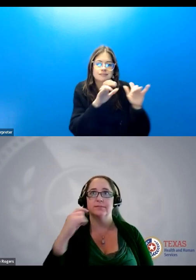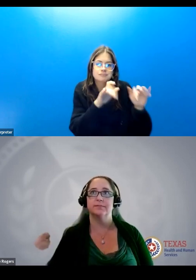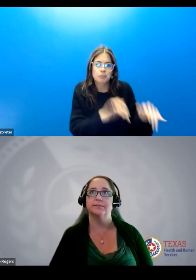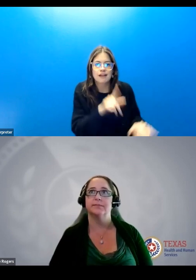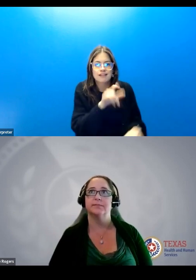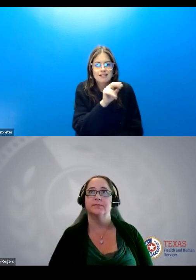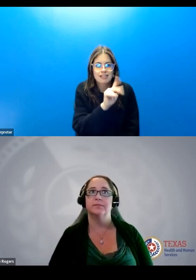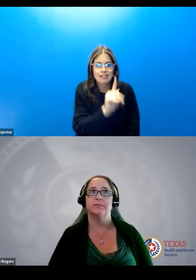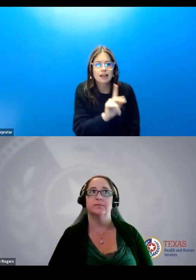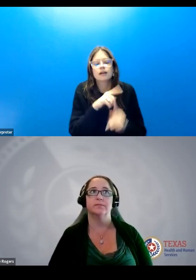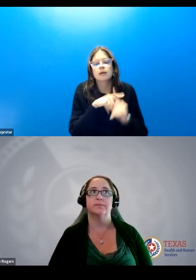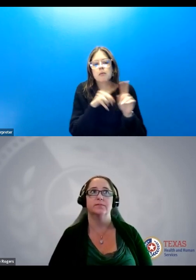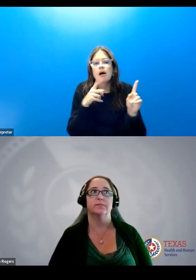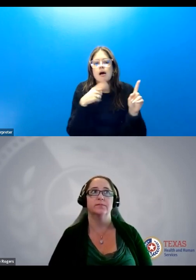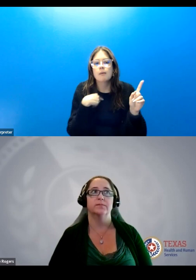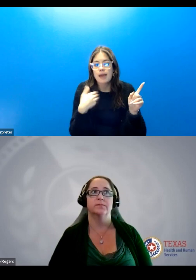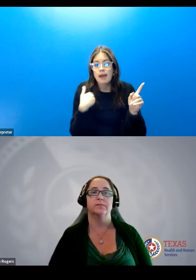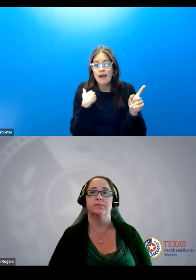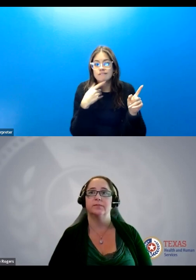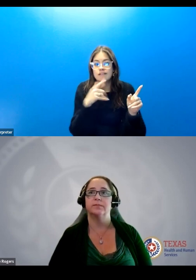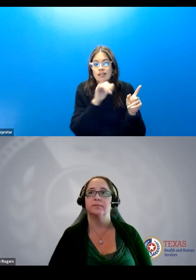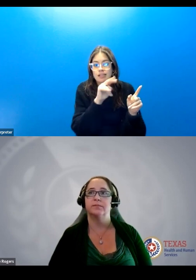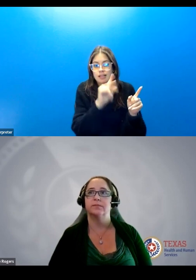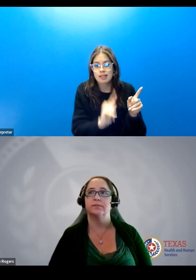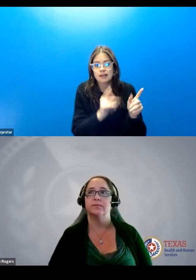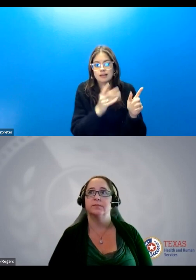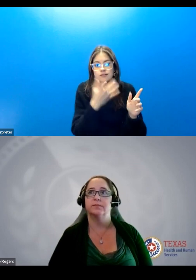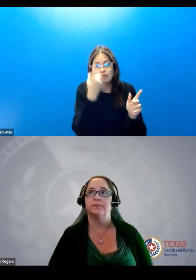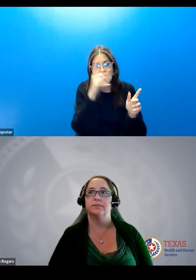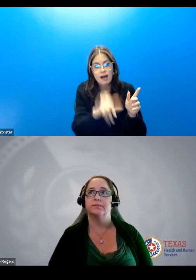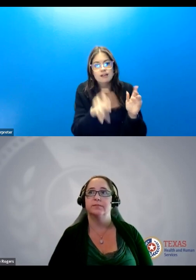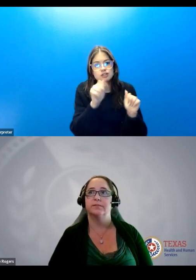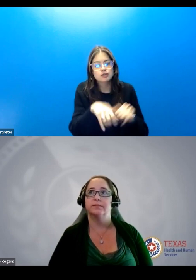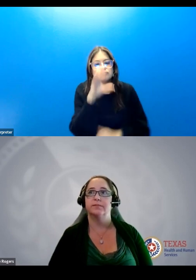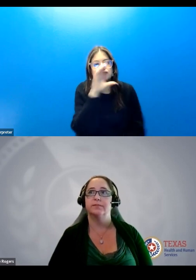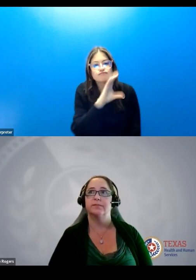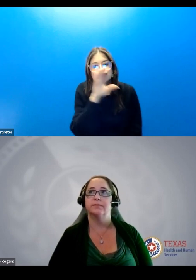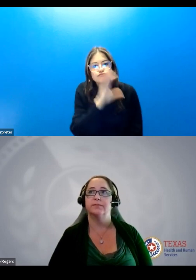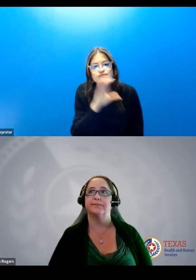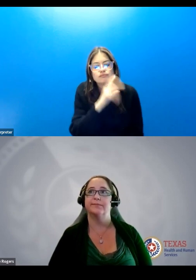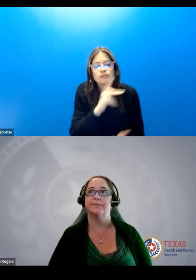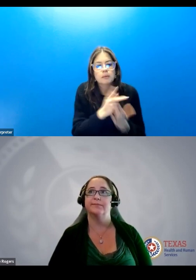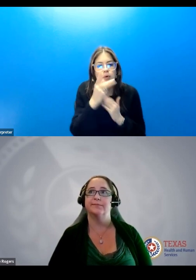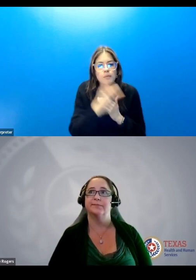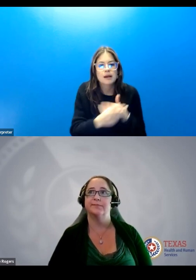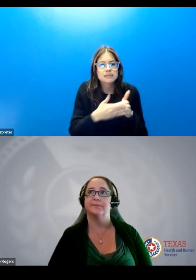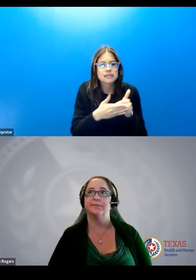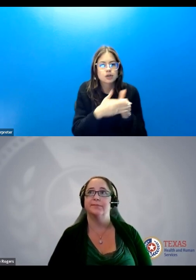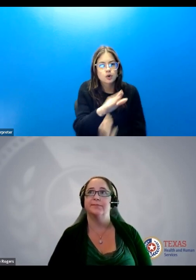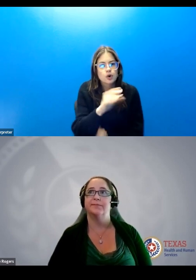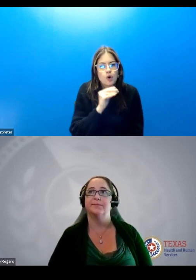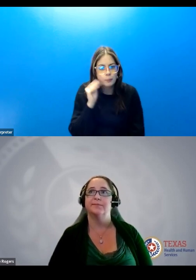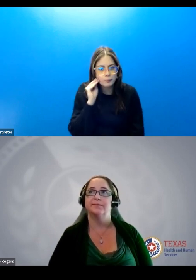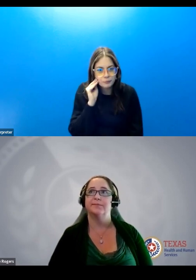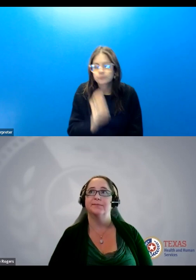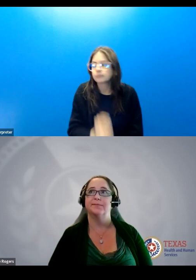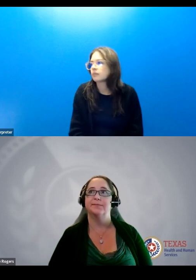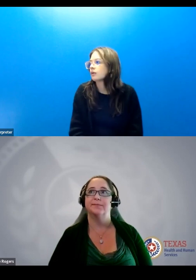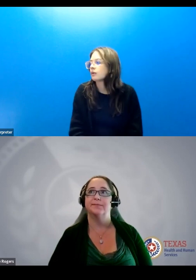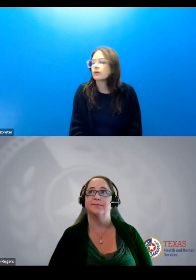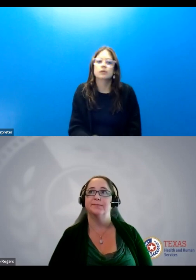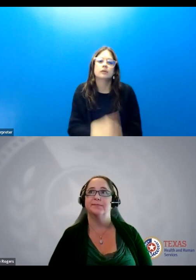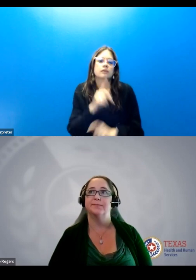but we do have a link to the provider directory. So that way you can browse programs that are close to you